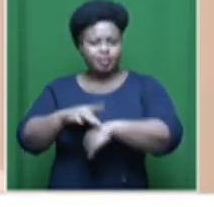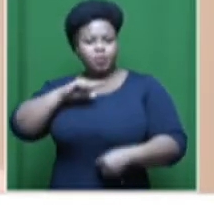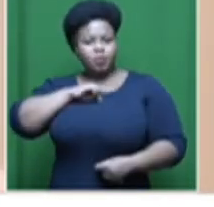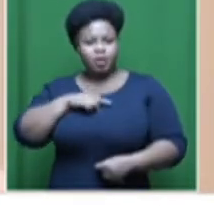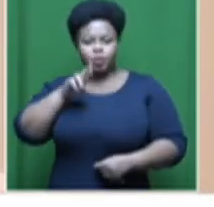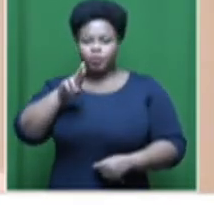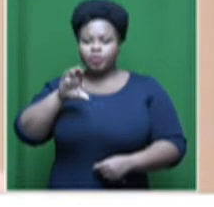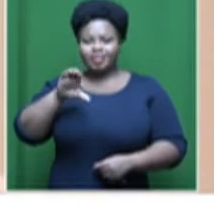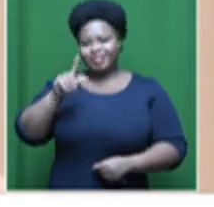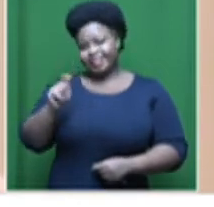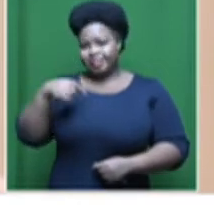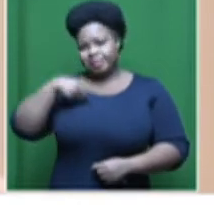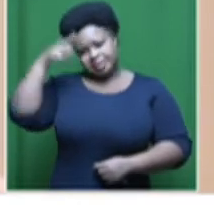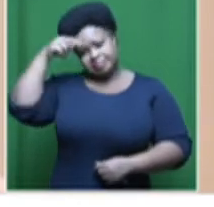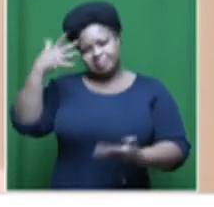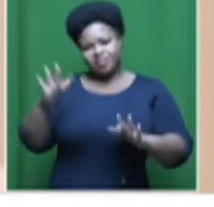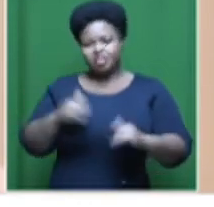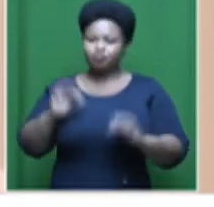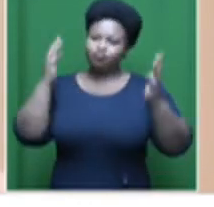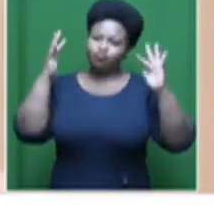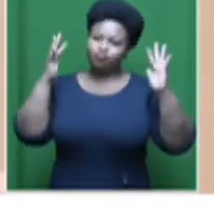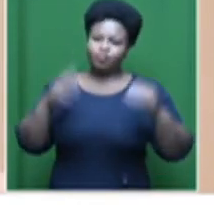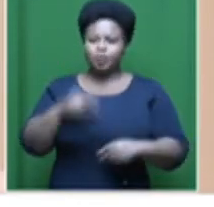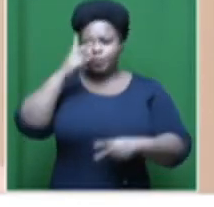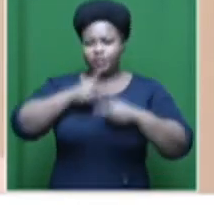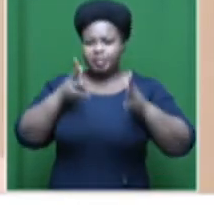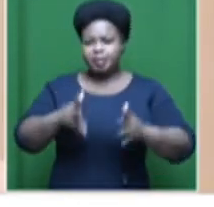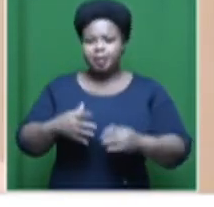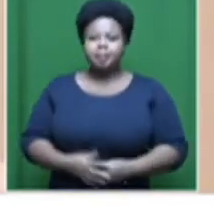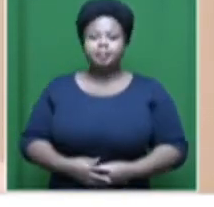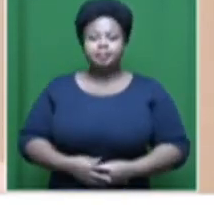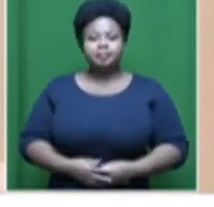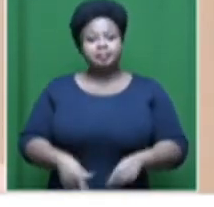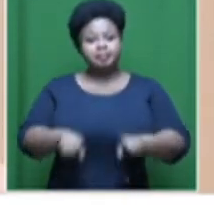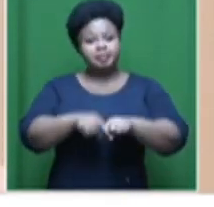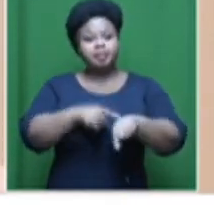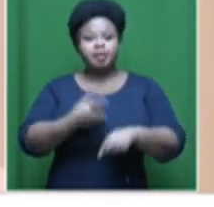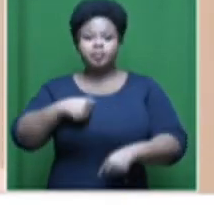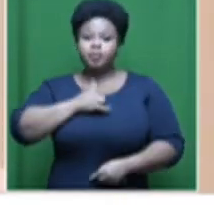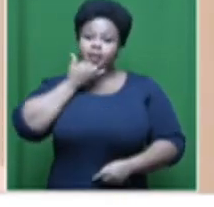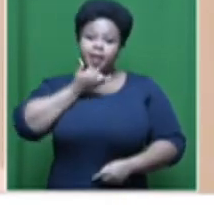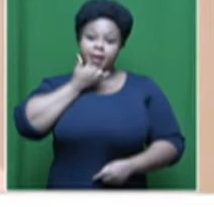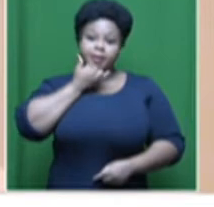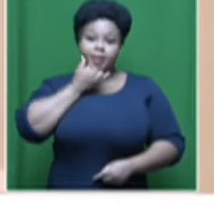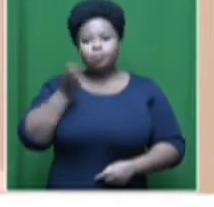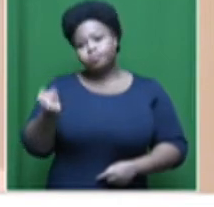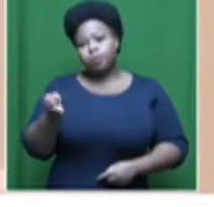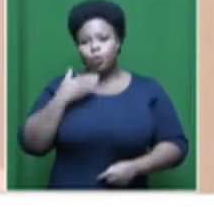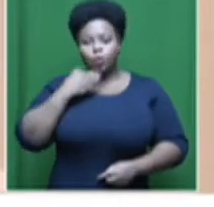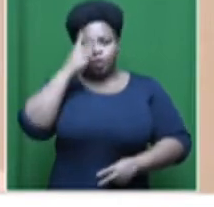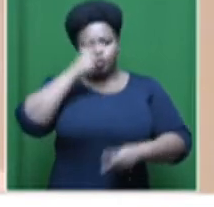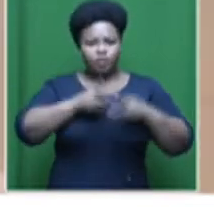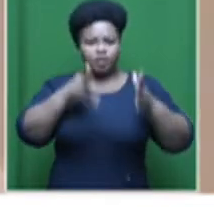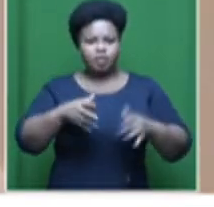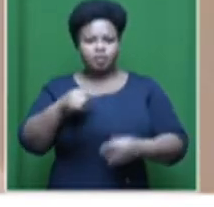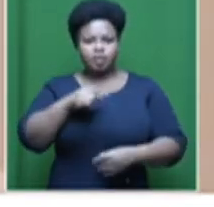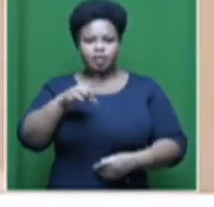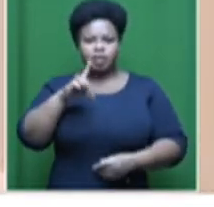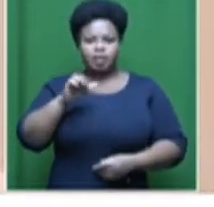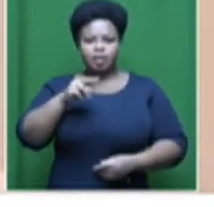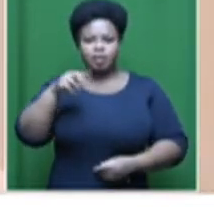UCT alumna myself, congratulations, Professor. We're also very happy to be joined by Professor Glenda Gray, who is the